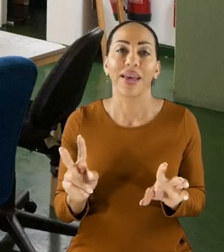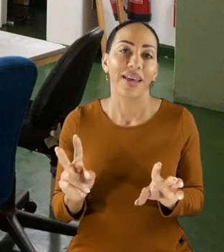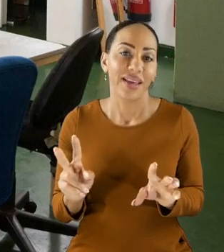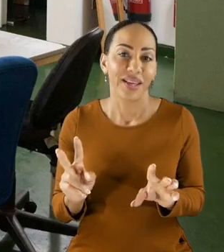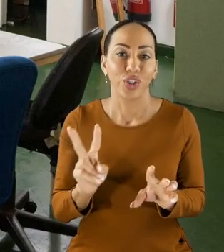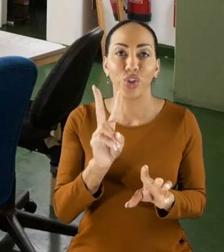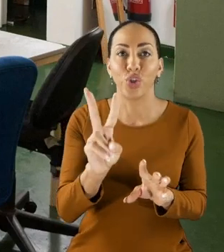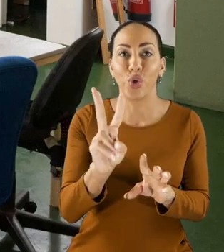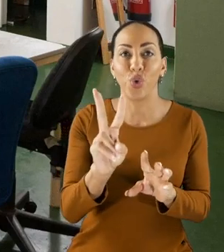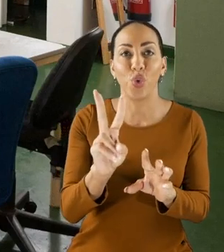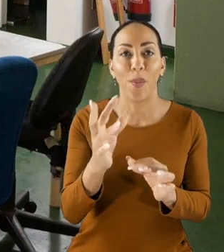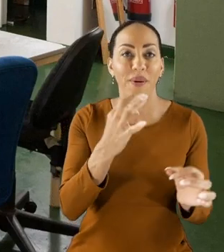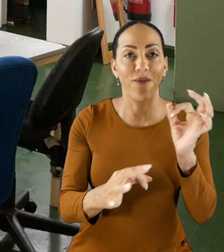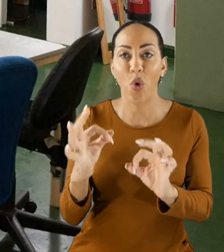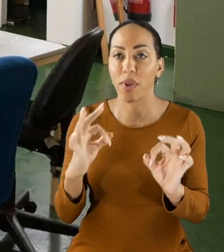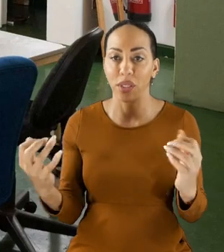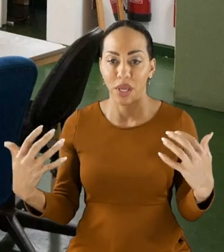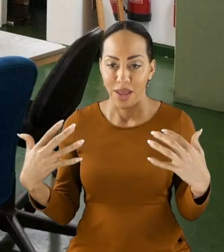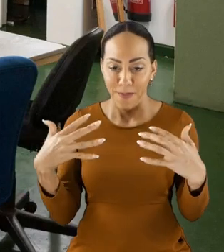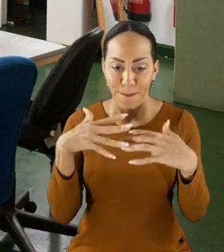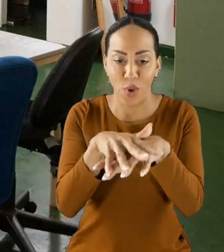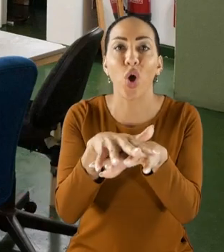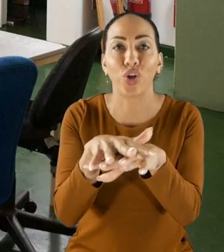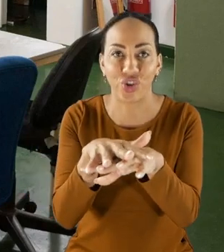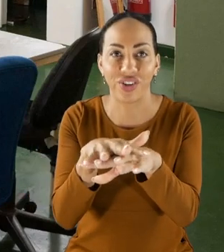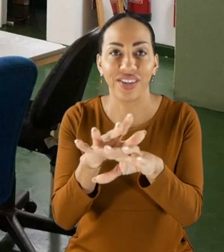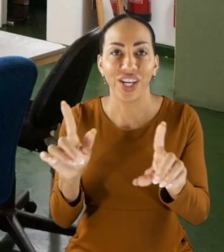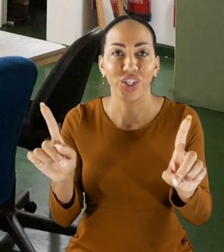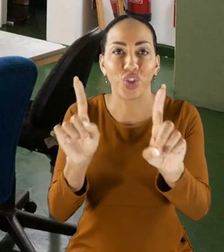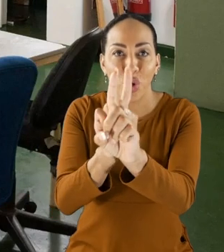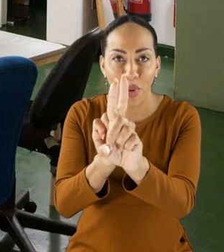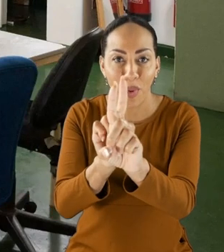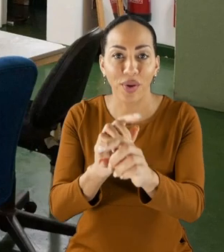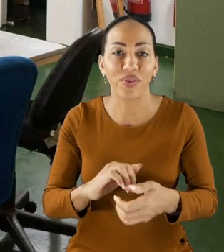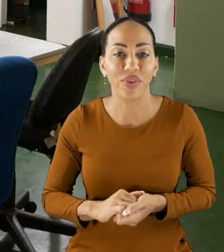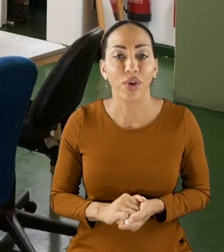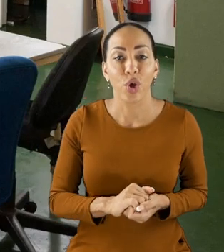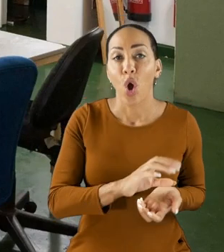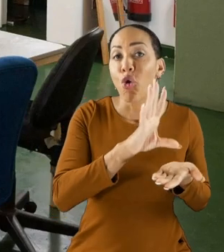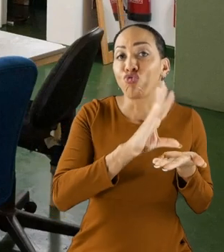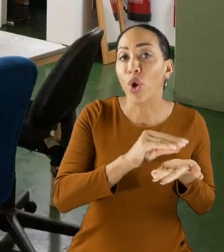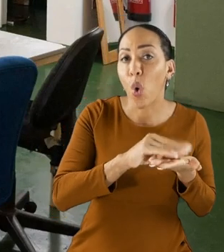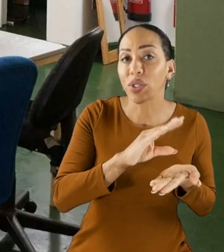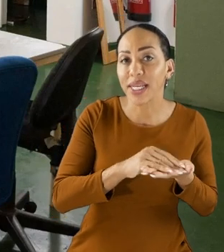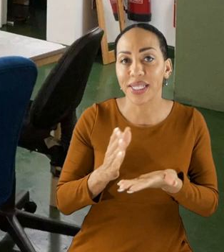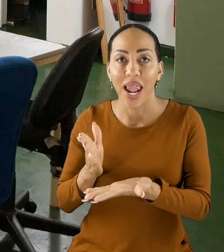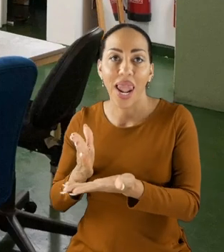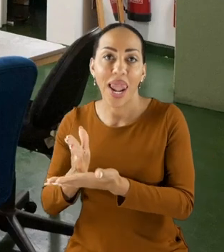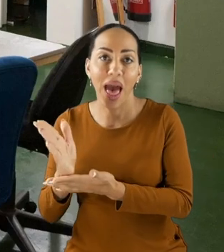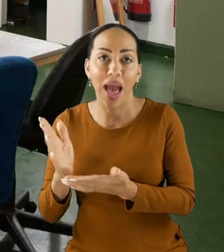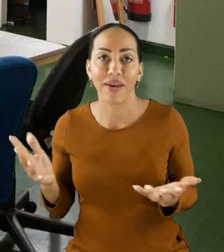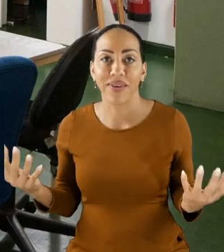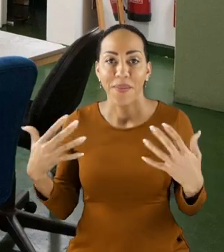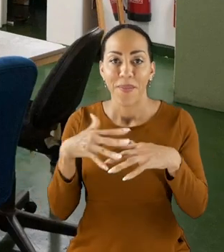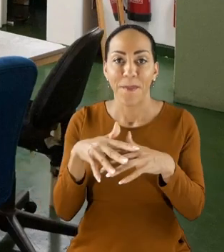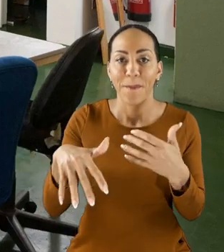to create a kind of hybrid merged version of the two performers. We can mix pre-recorded material